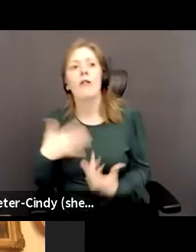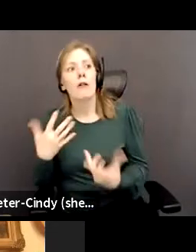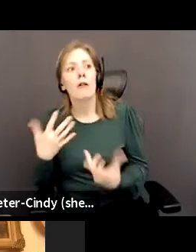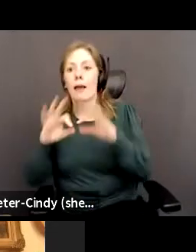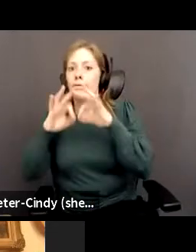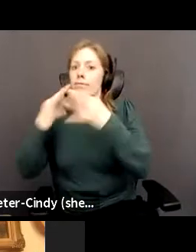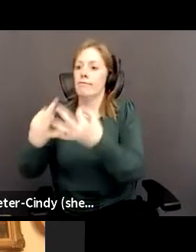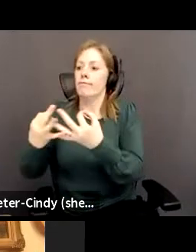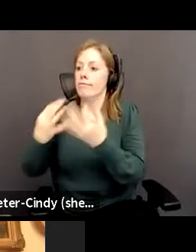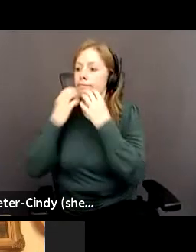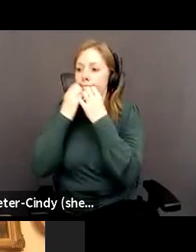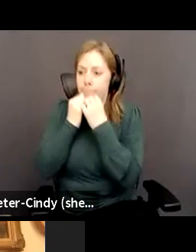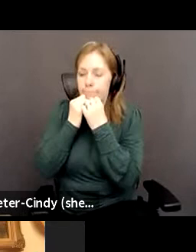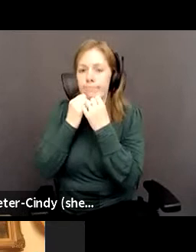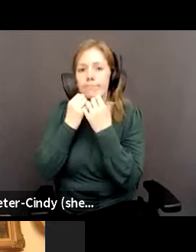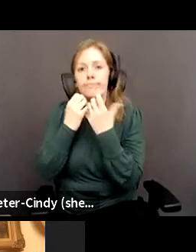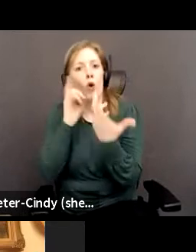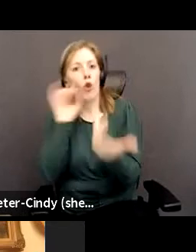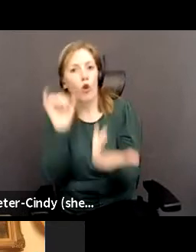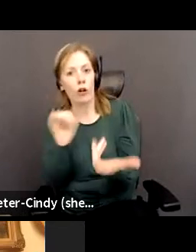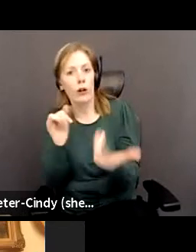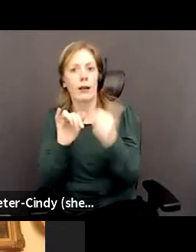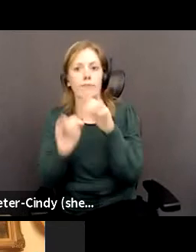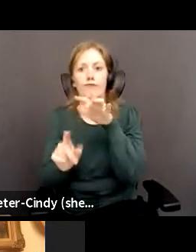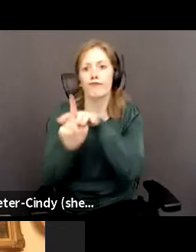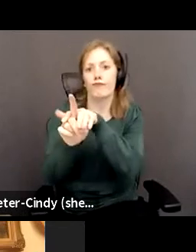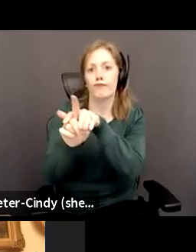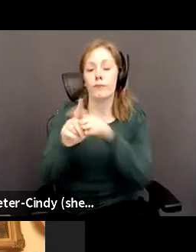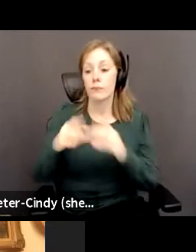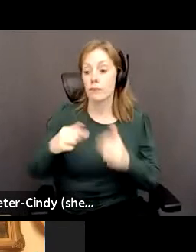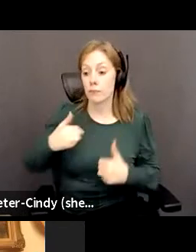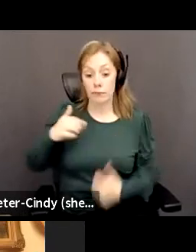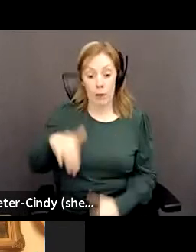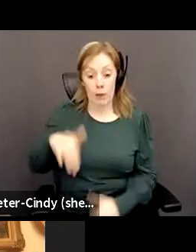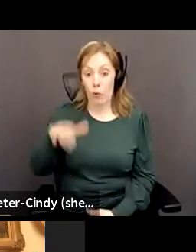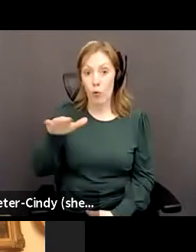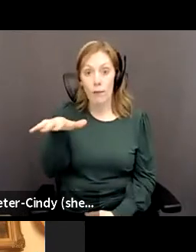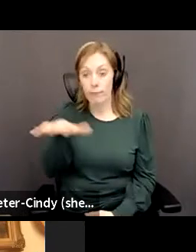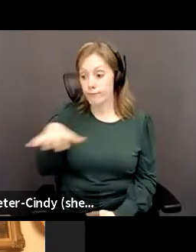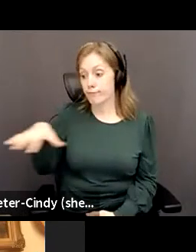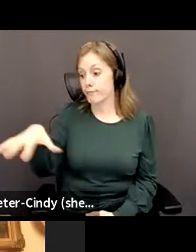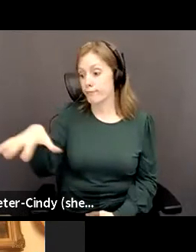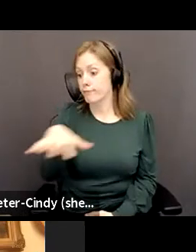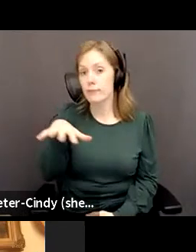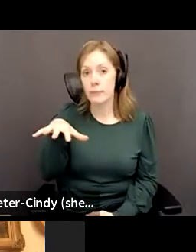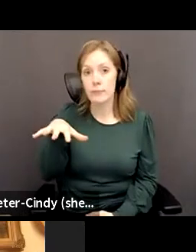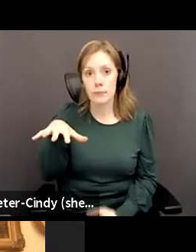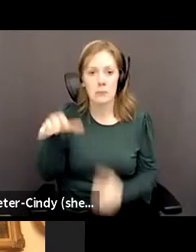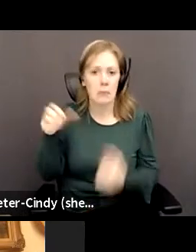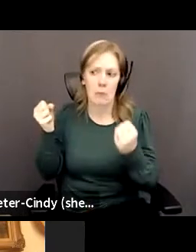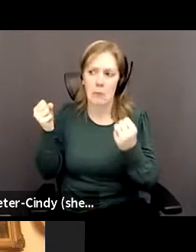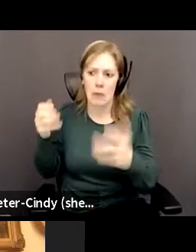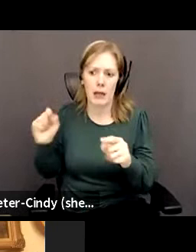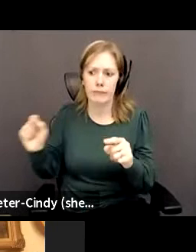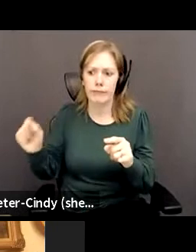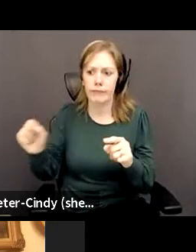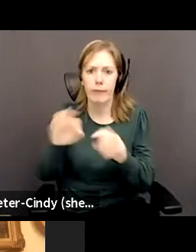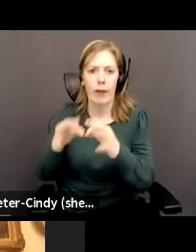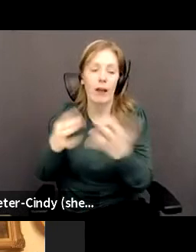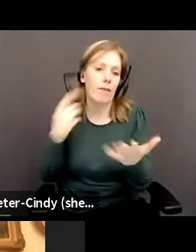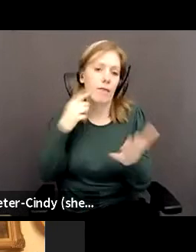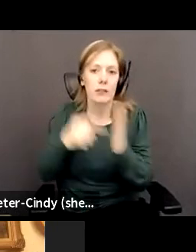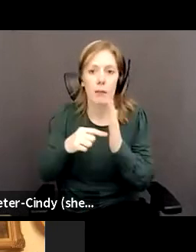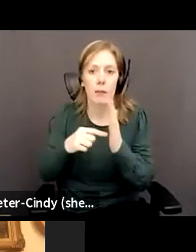values express themselves, right? Like I grew up in a place where like, you know, a lot of families, you know, like my dad has